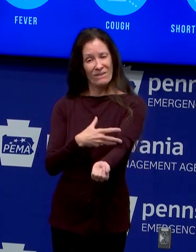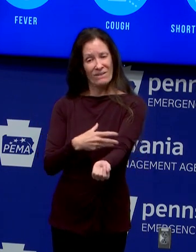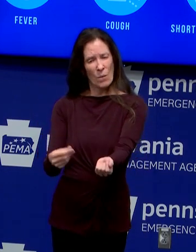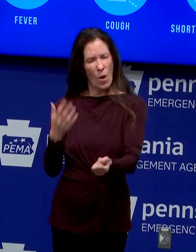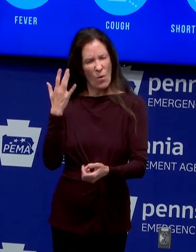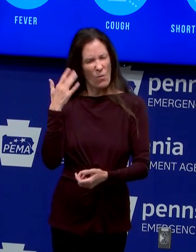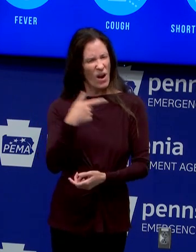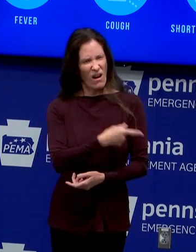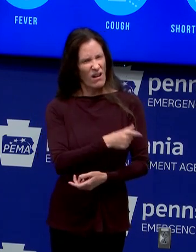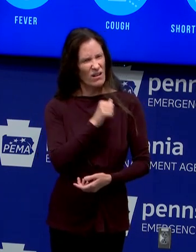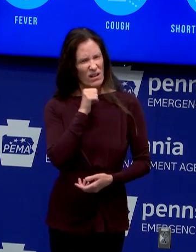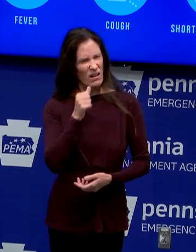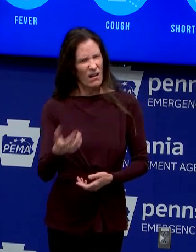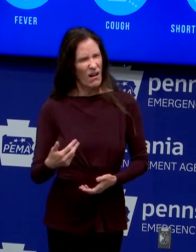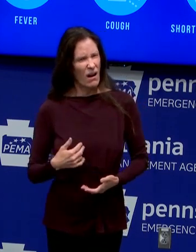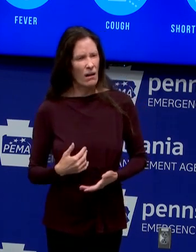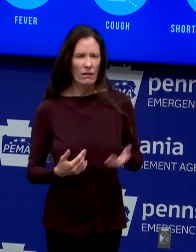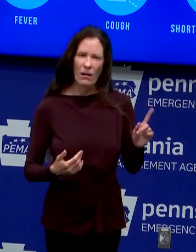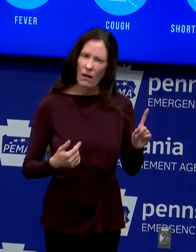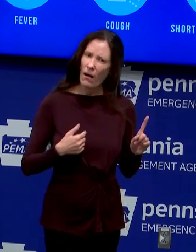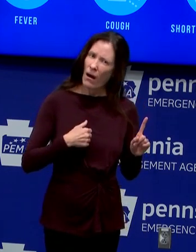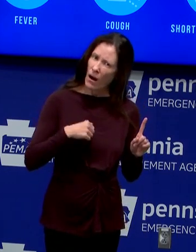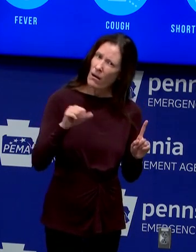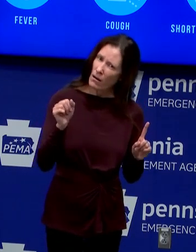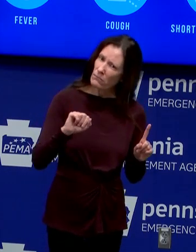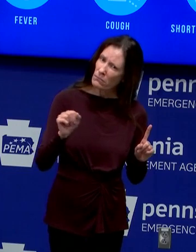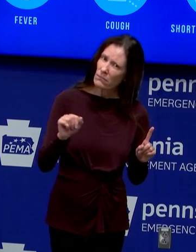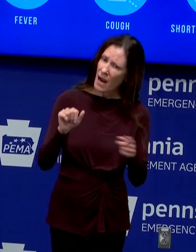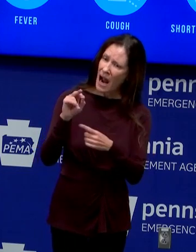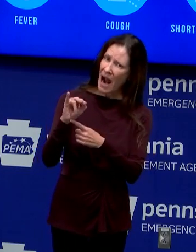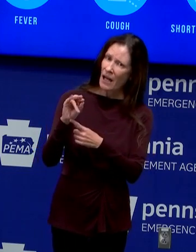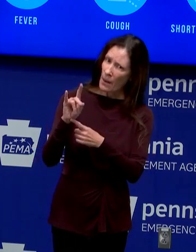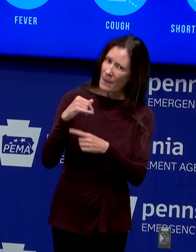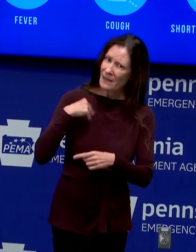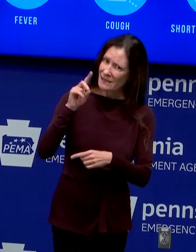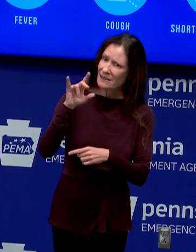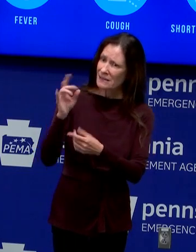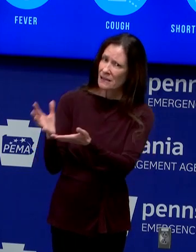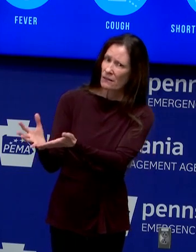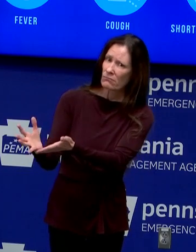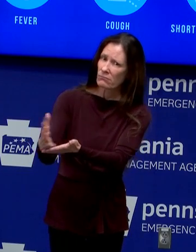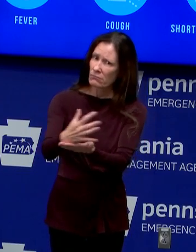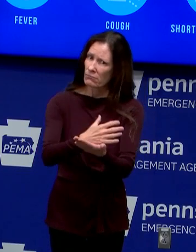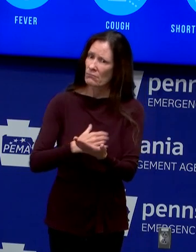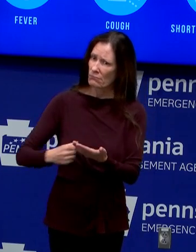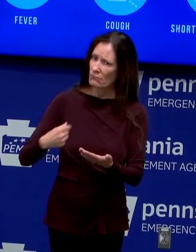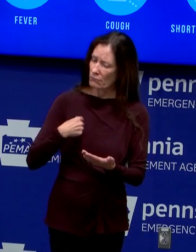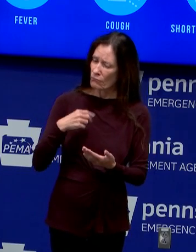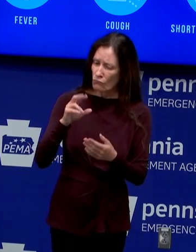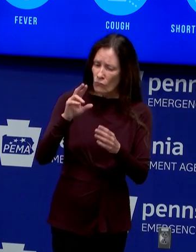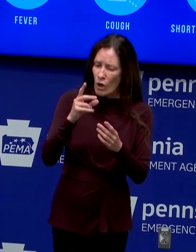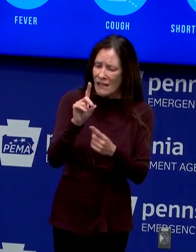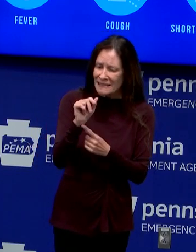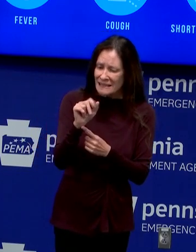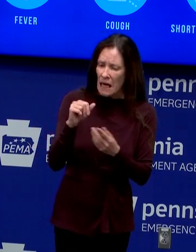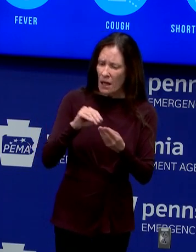test results. We're not reporting it separately than any other results. Those are all the questions that have